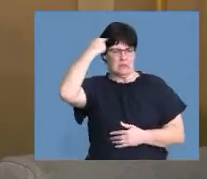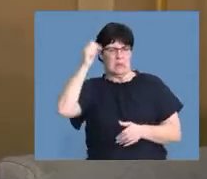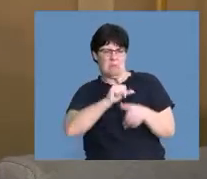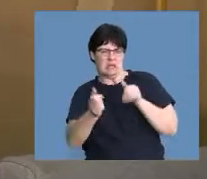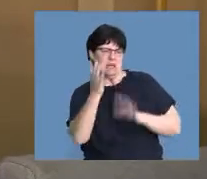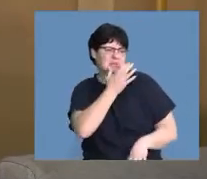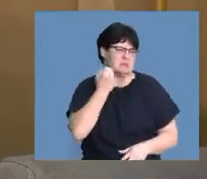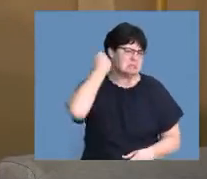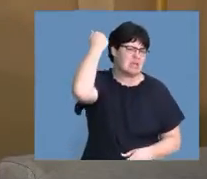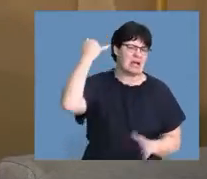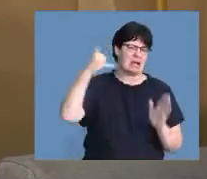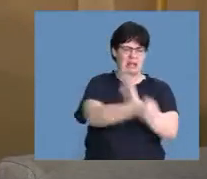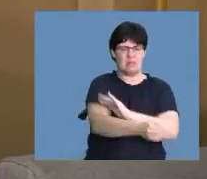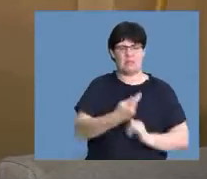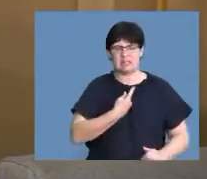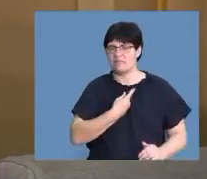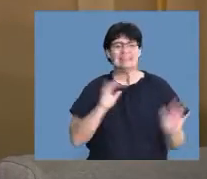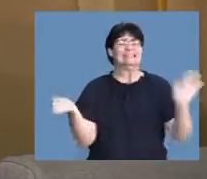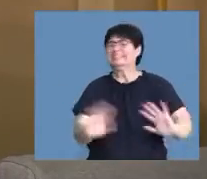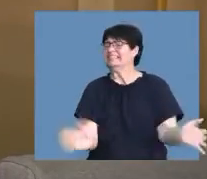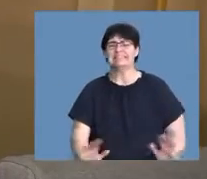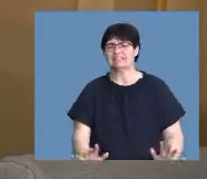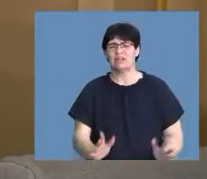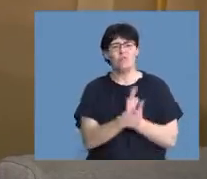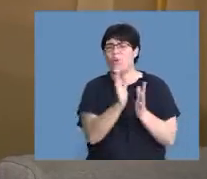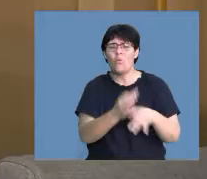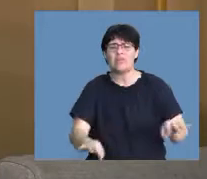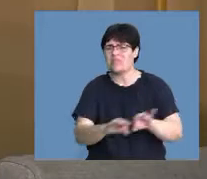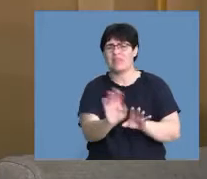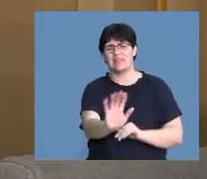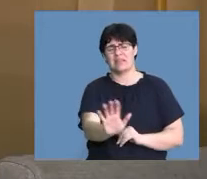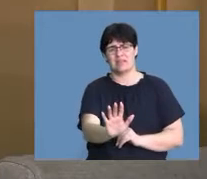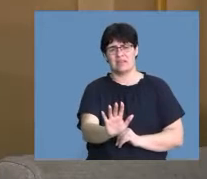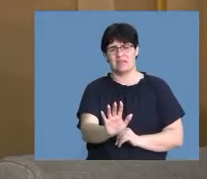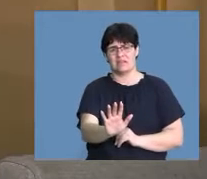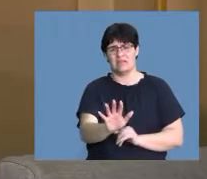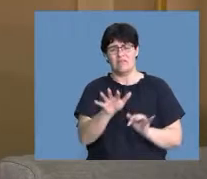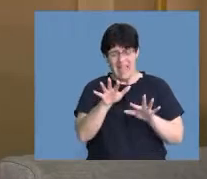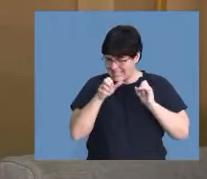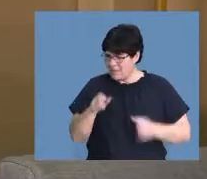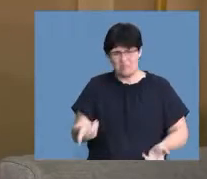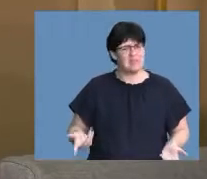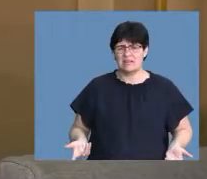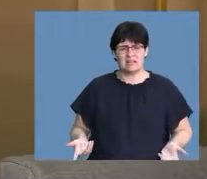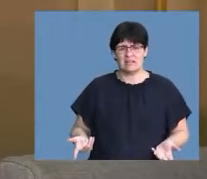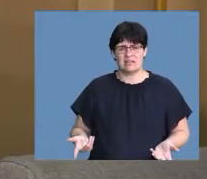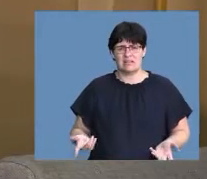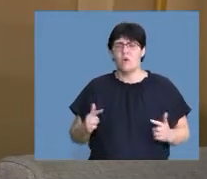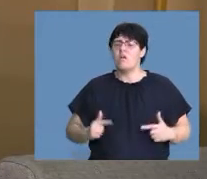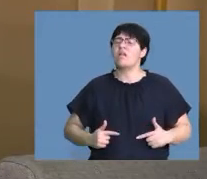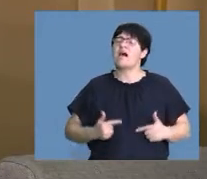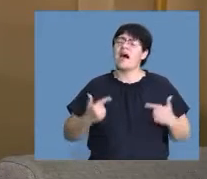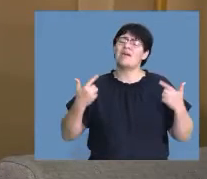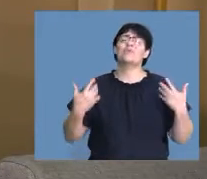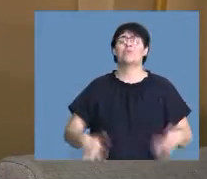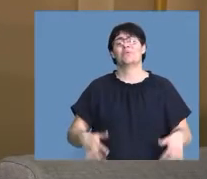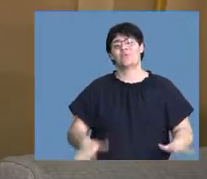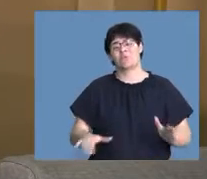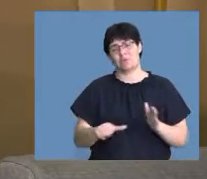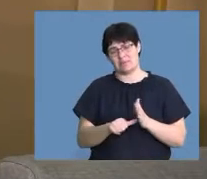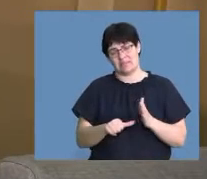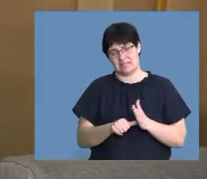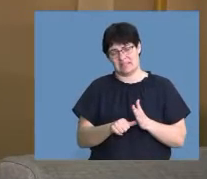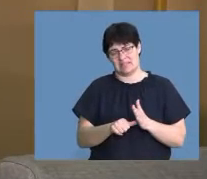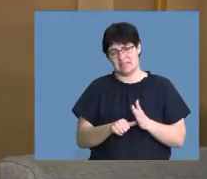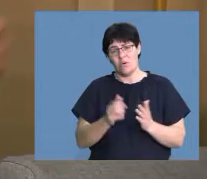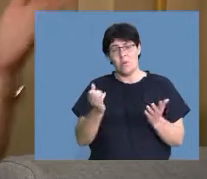be. Don't go that route. It's not worth it. Yeah. For exams, your life is so important. So